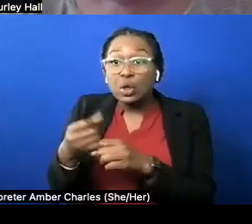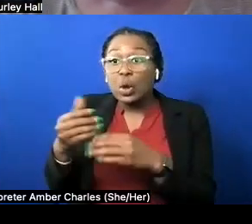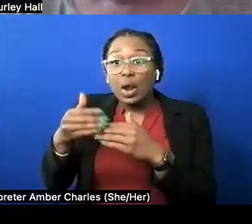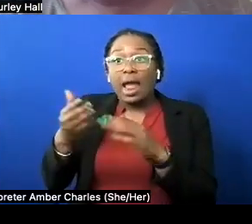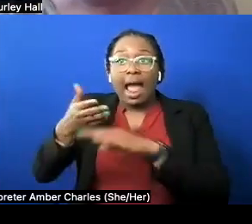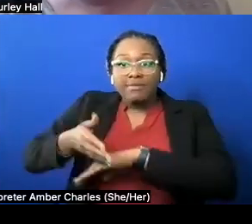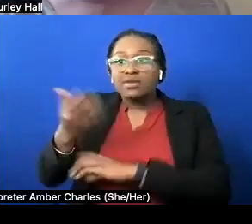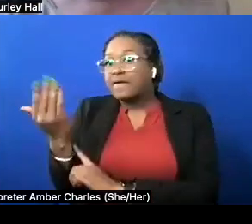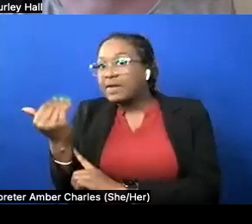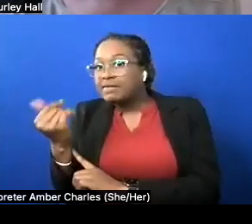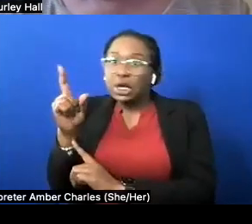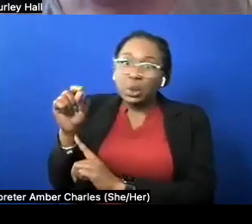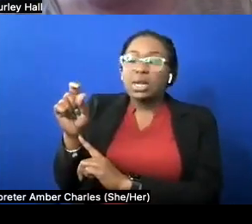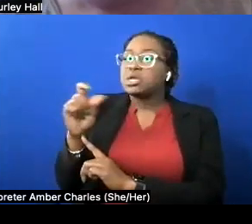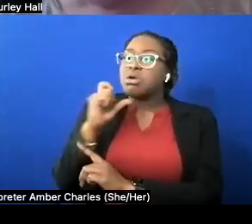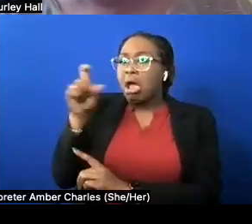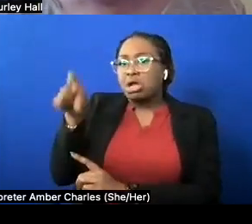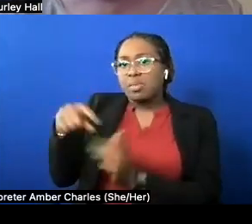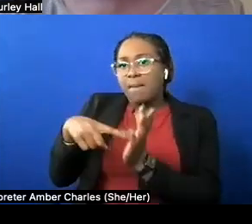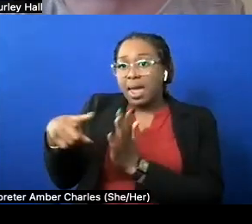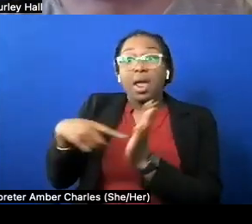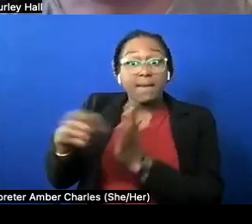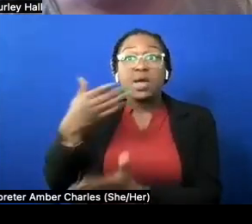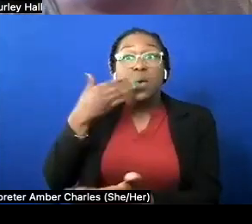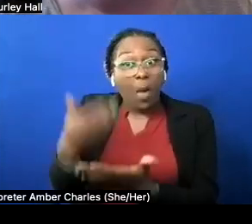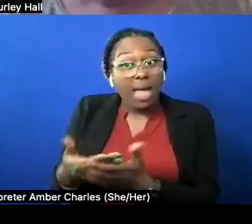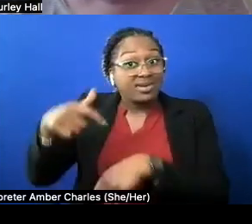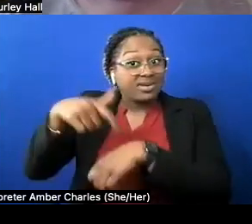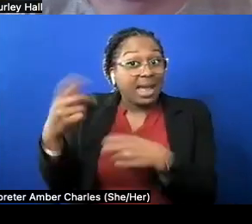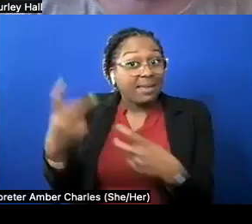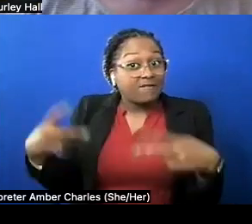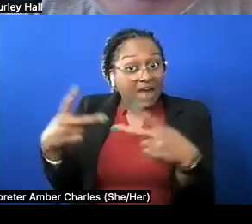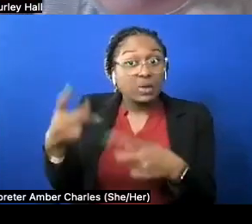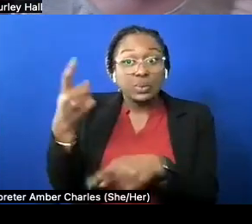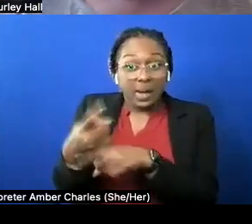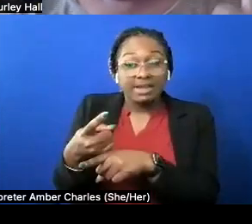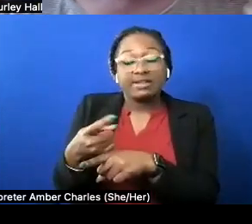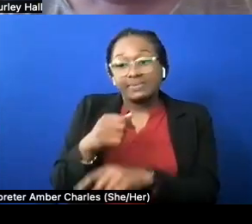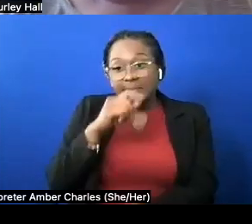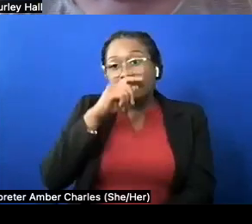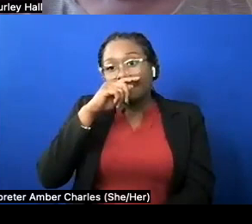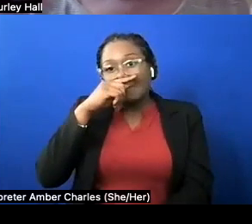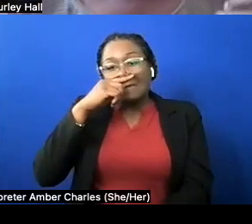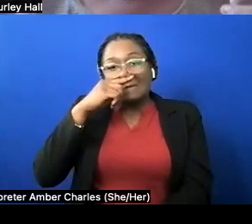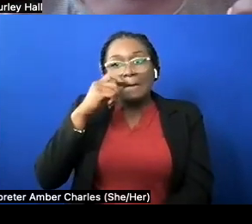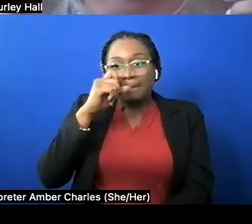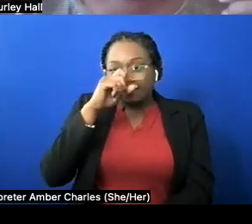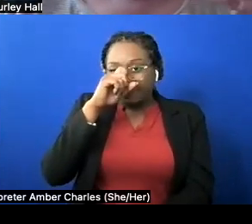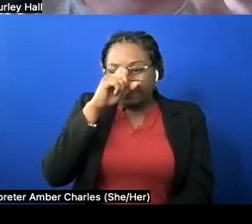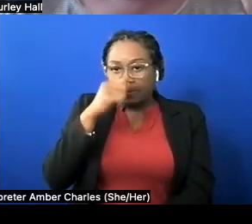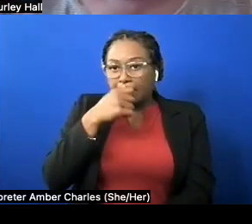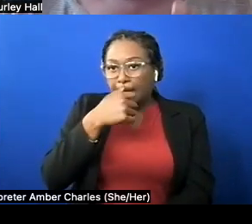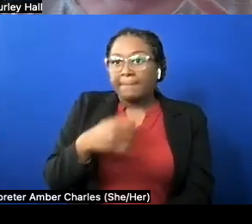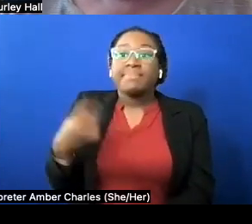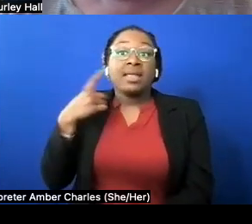paid. And you should be getting paid well, and your time should be valued, right? I think, you know,